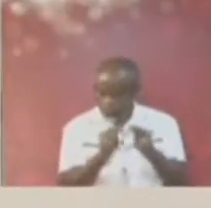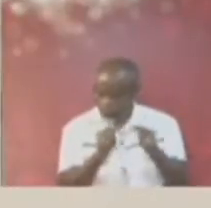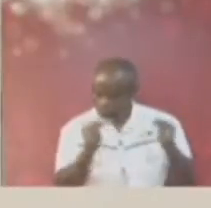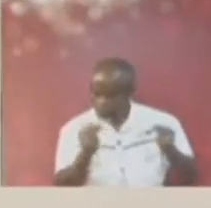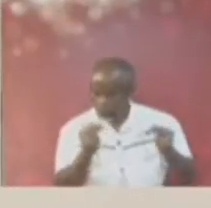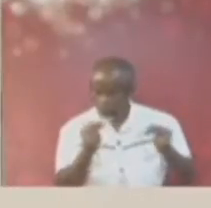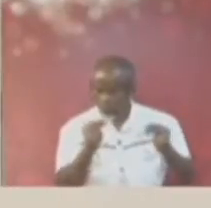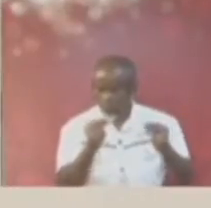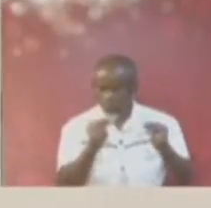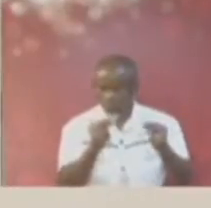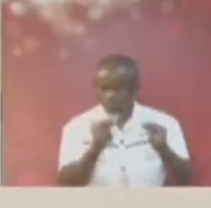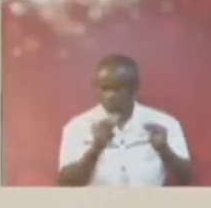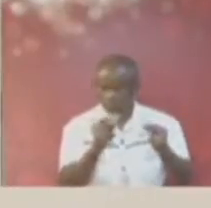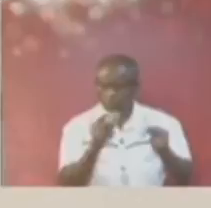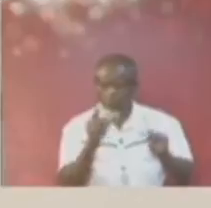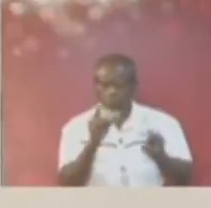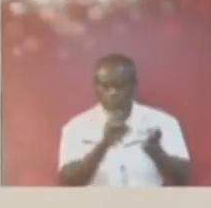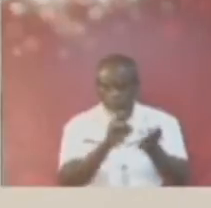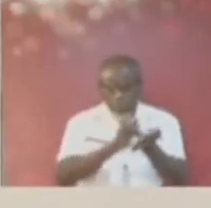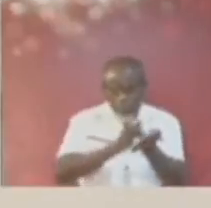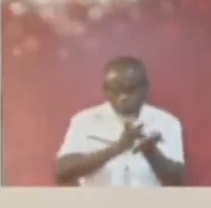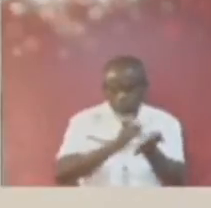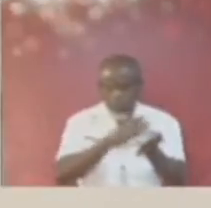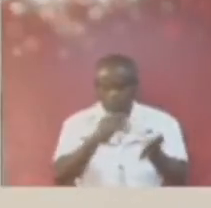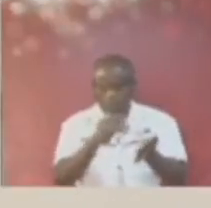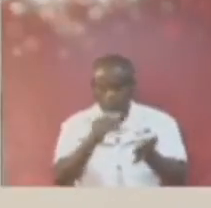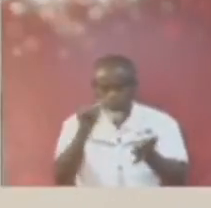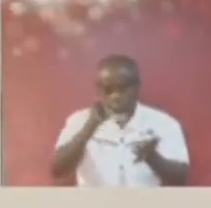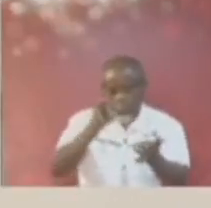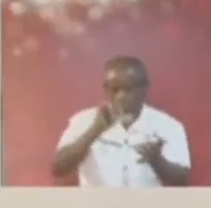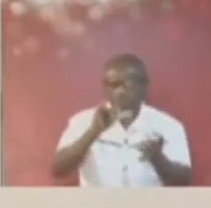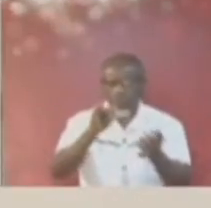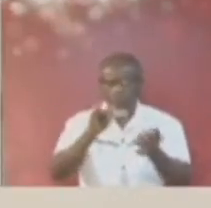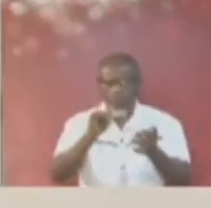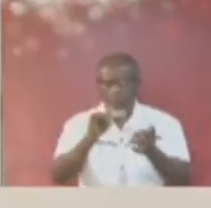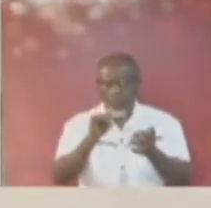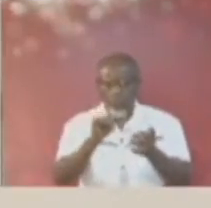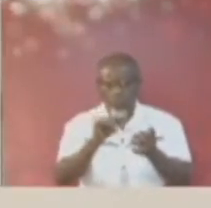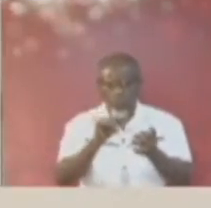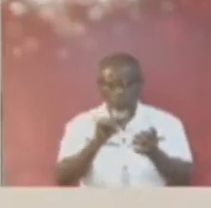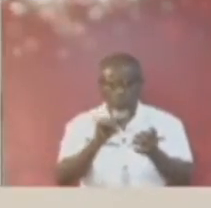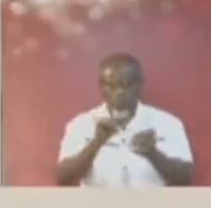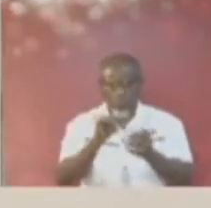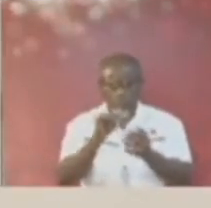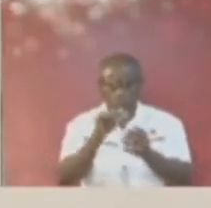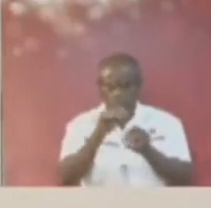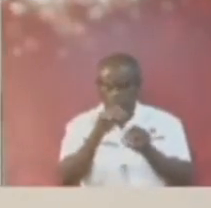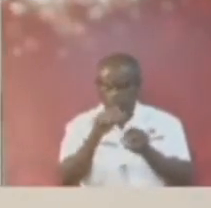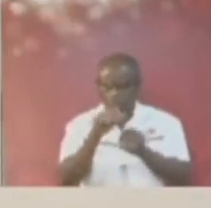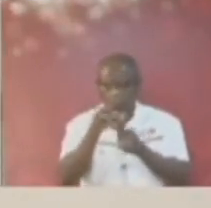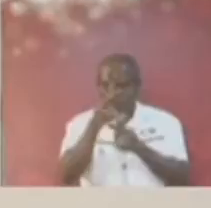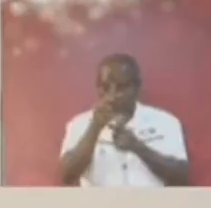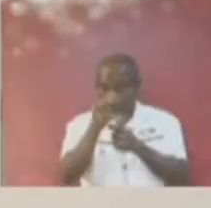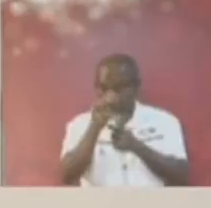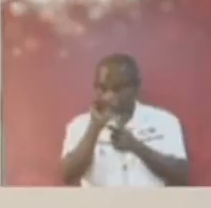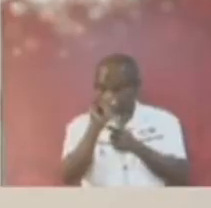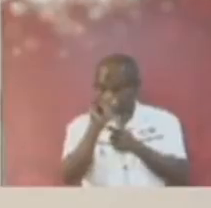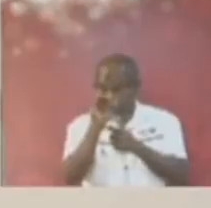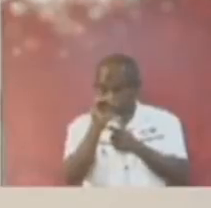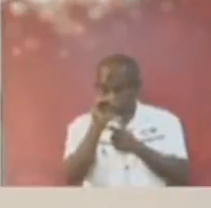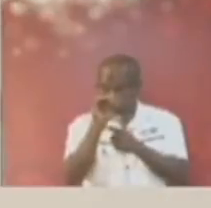2020, and it speaks about something called alcohol myopia, when we are looking at the level of disinhibition that